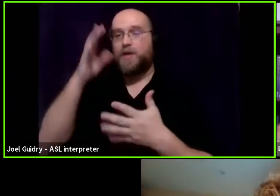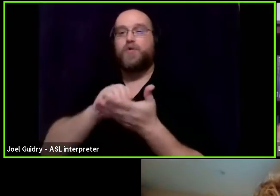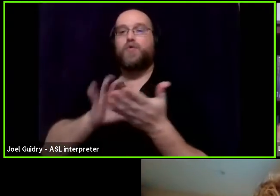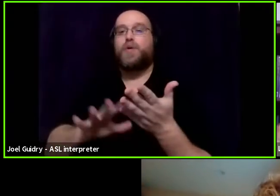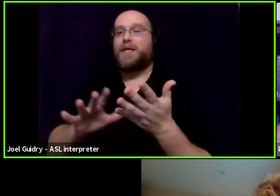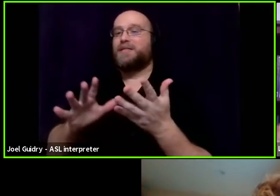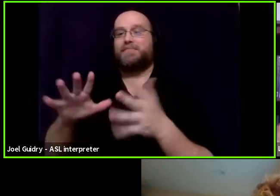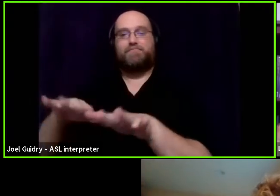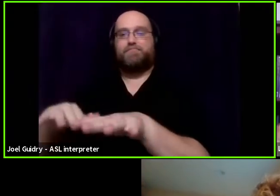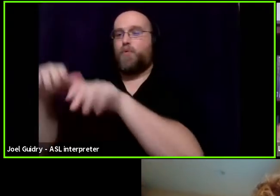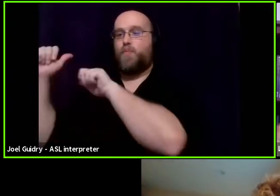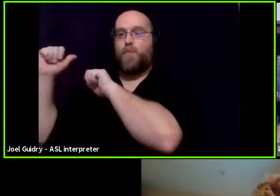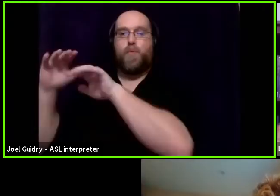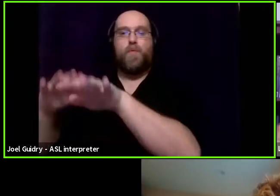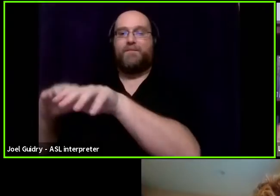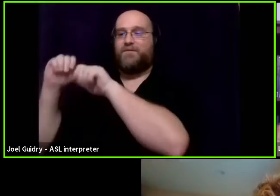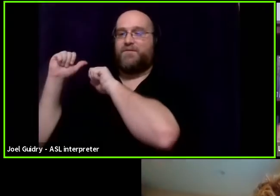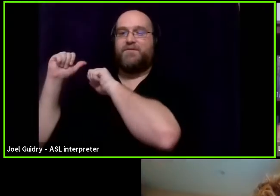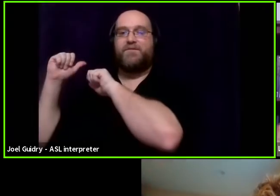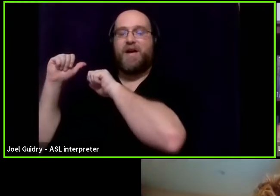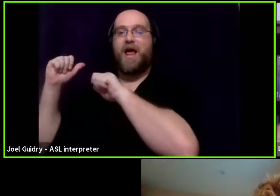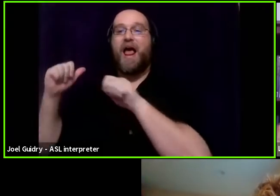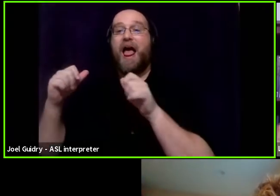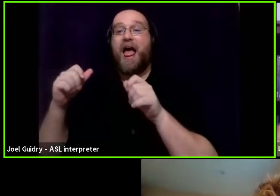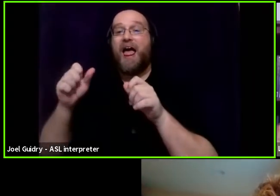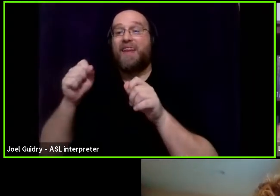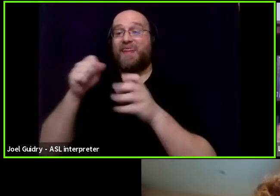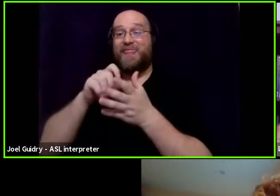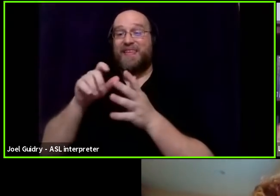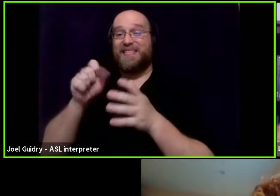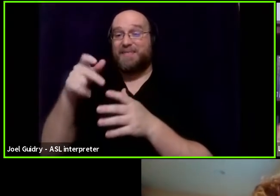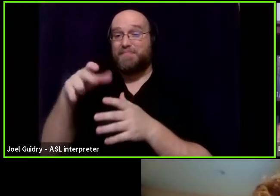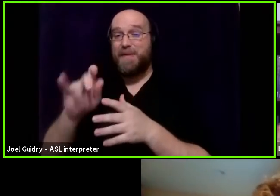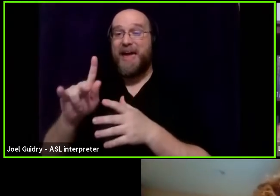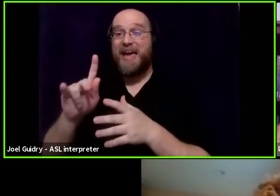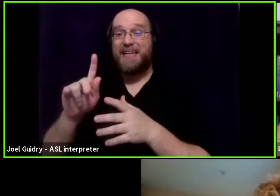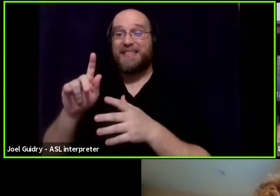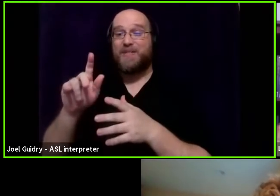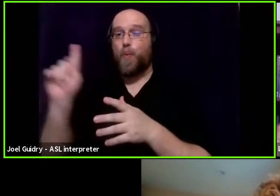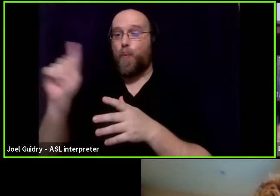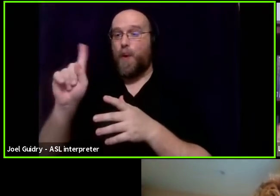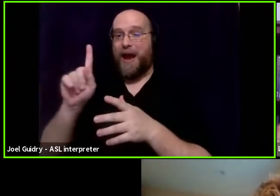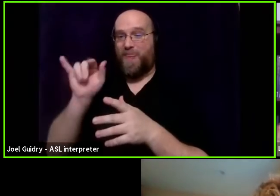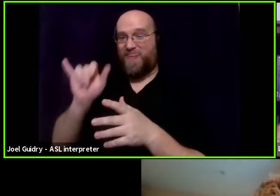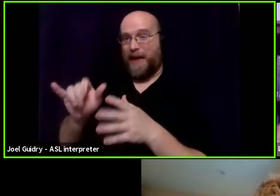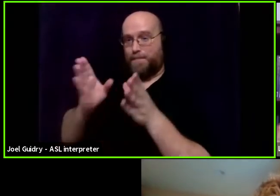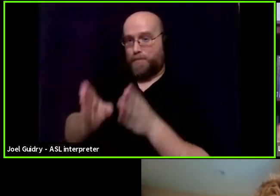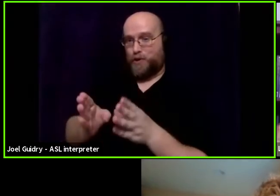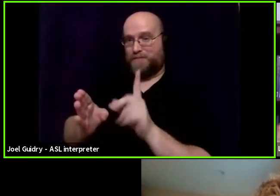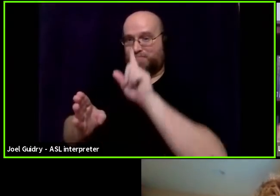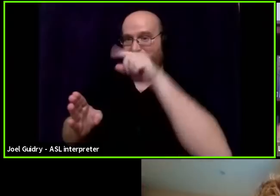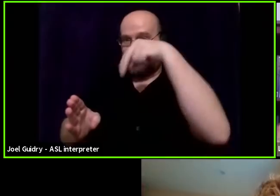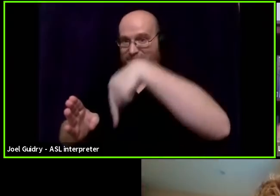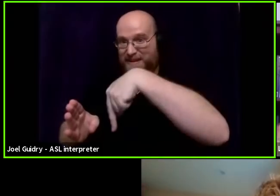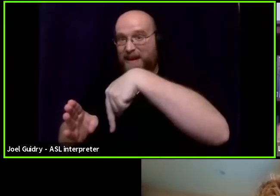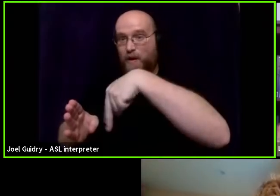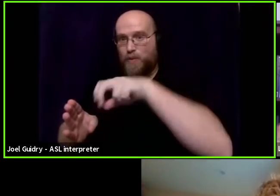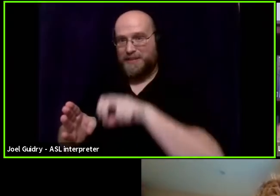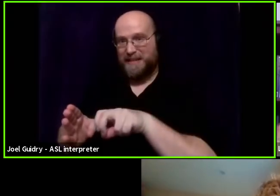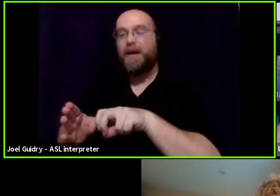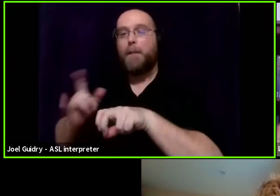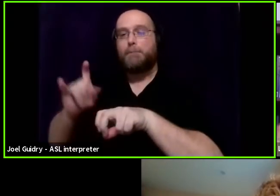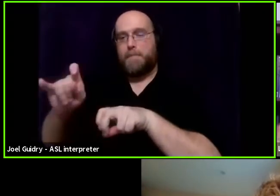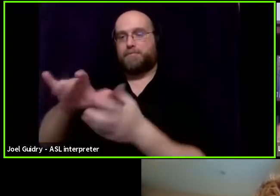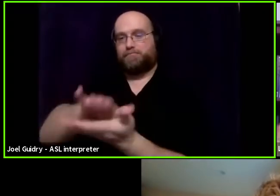to be cordoned off where the student was, and that does have to be disinfected. And when they're in the isolation room,